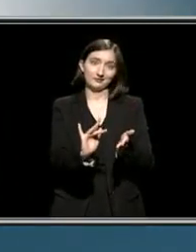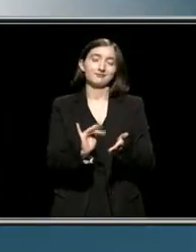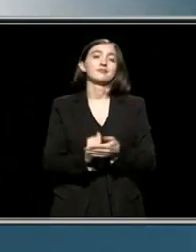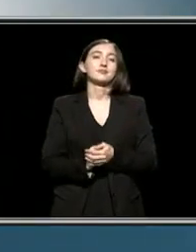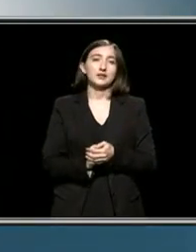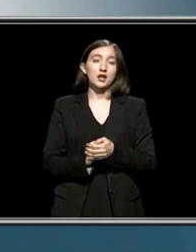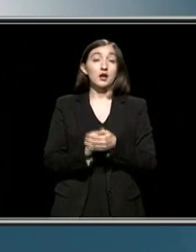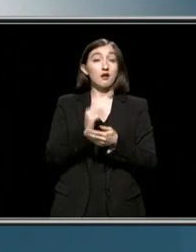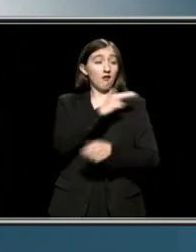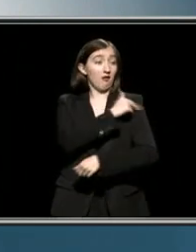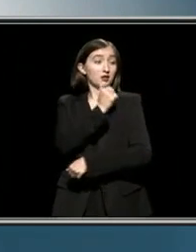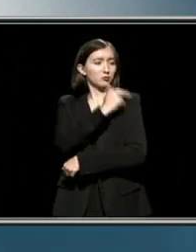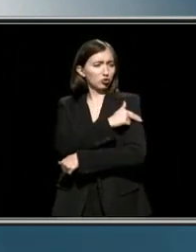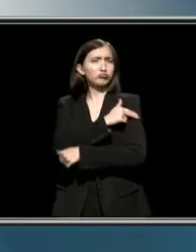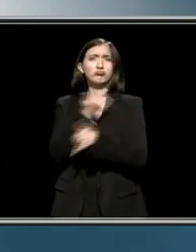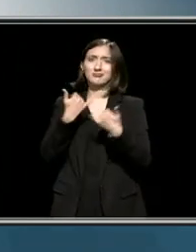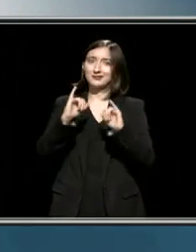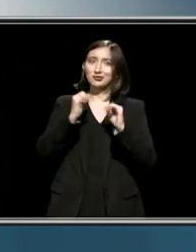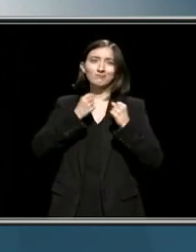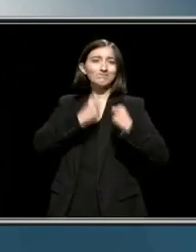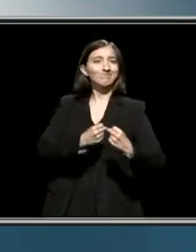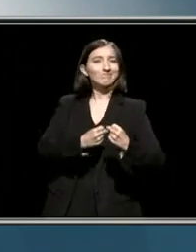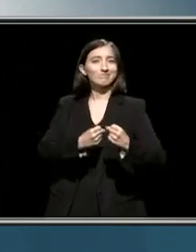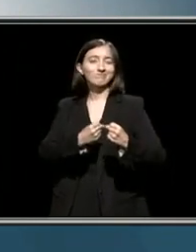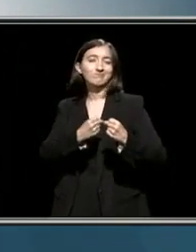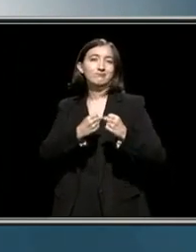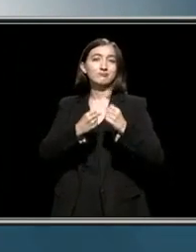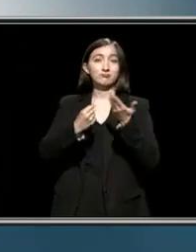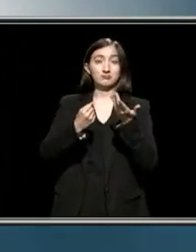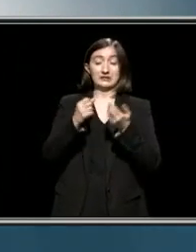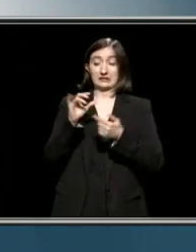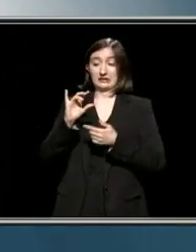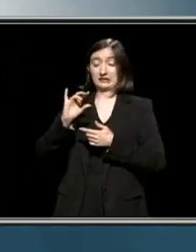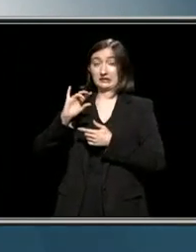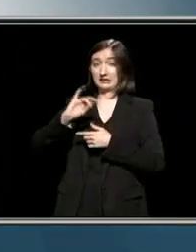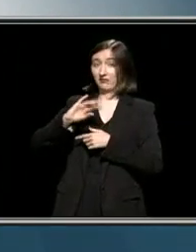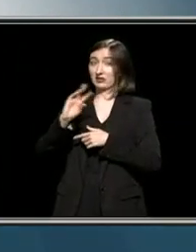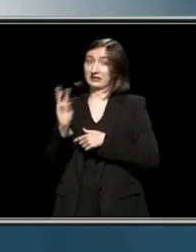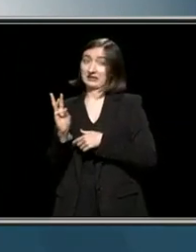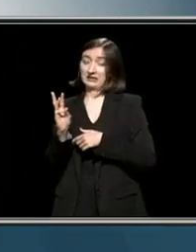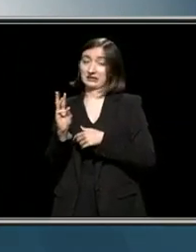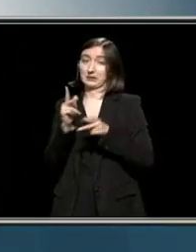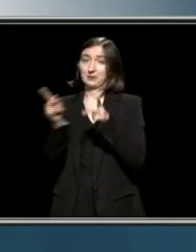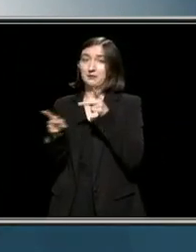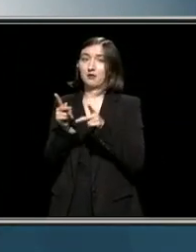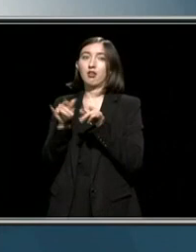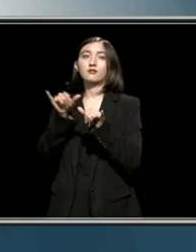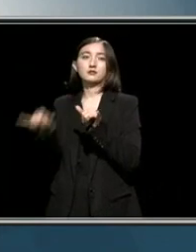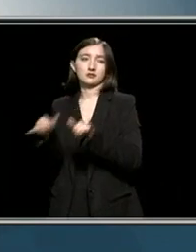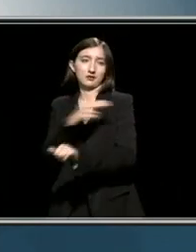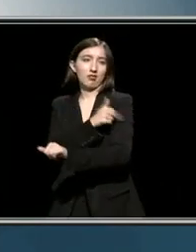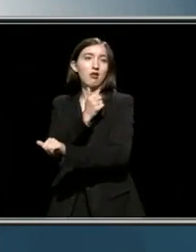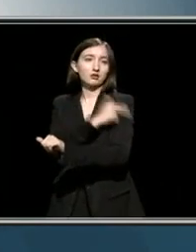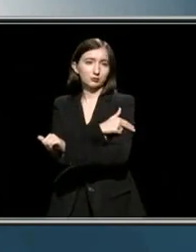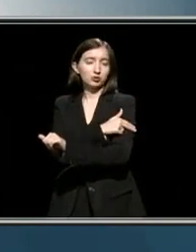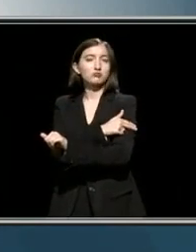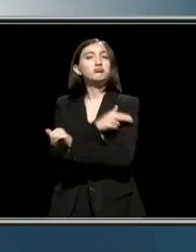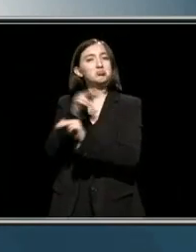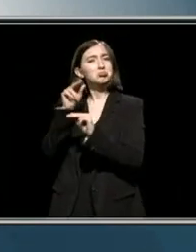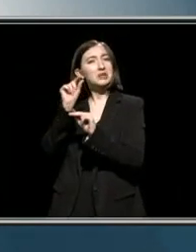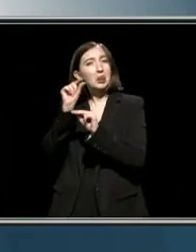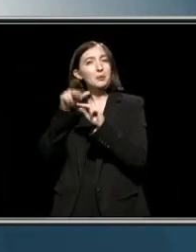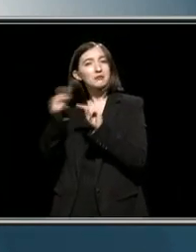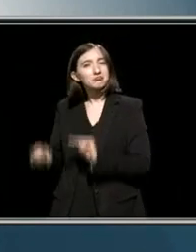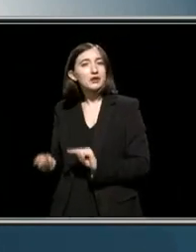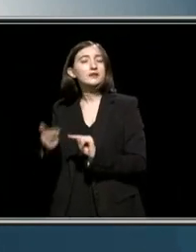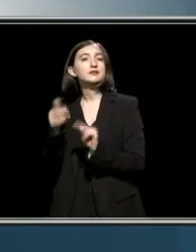situation continues to look strong. Tonight, we have 76 patients in the hospital. That's down from yesterday. In addition, we